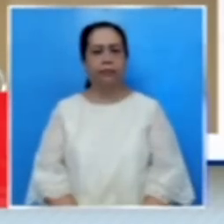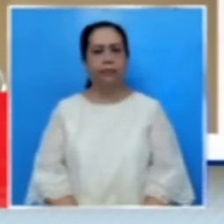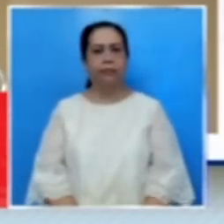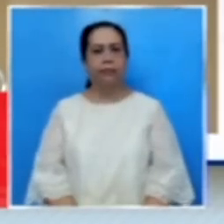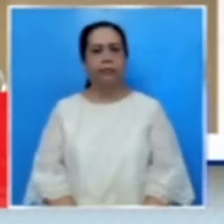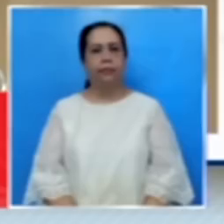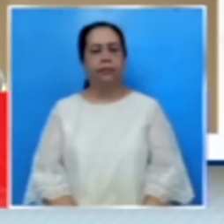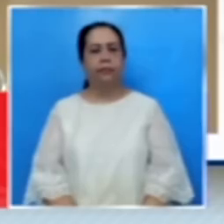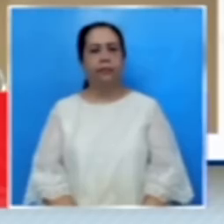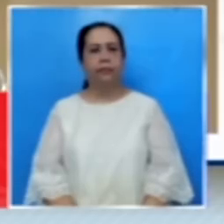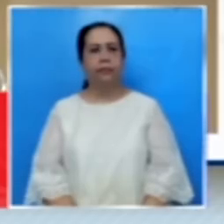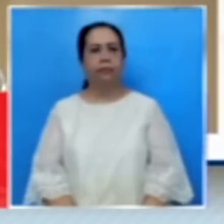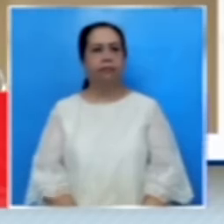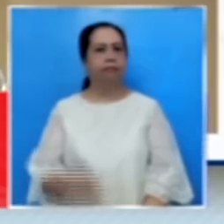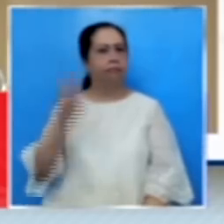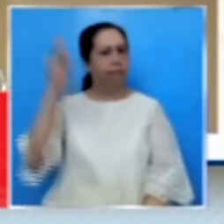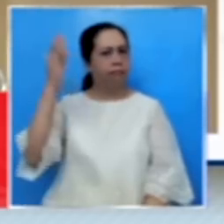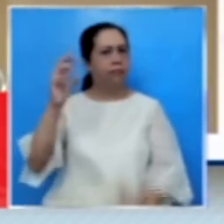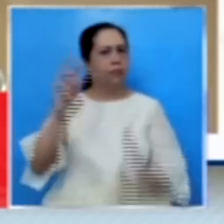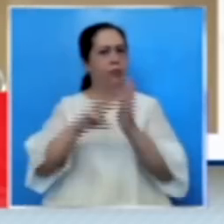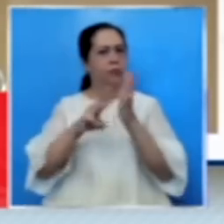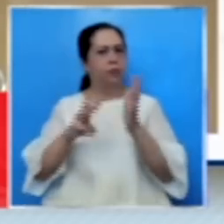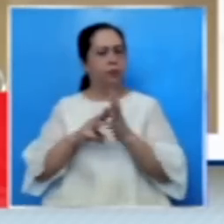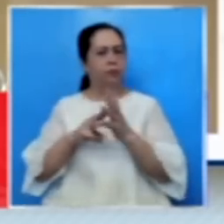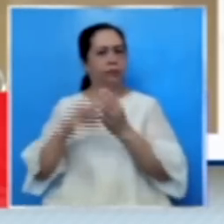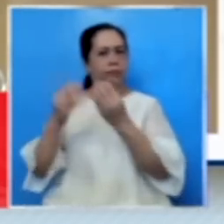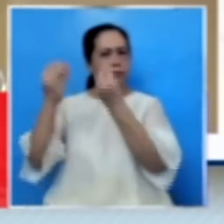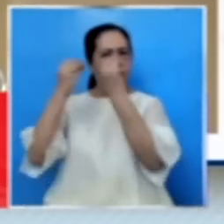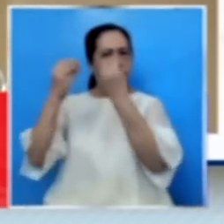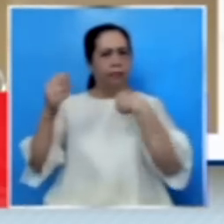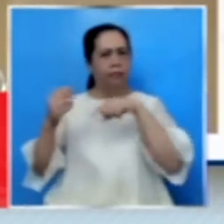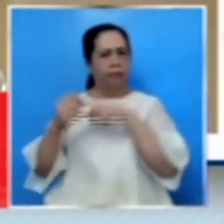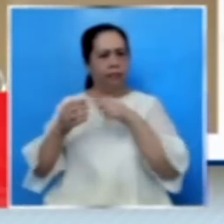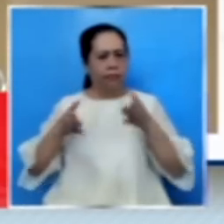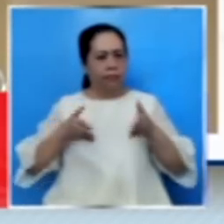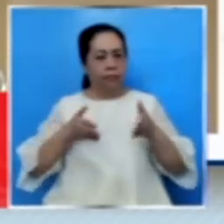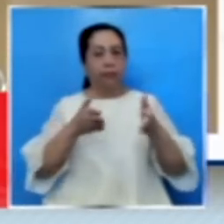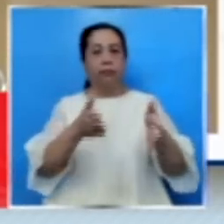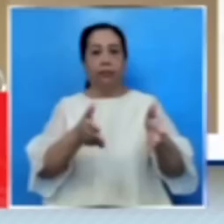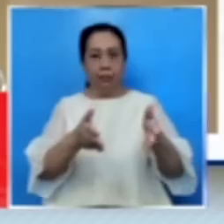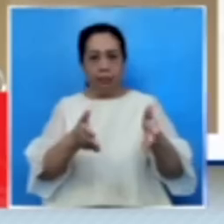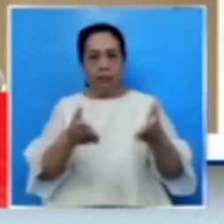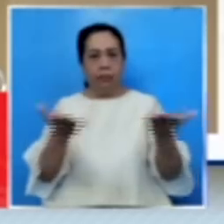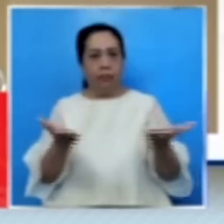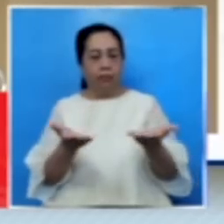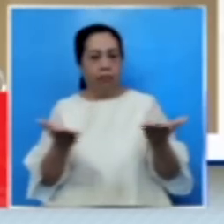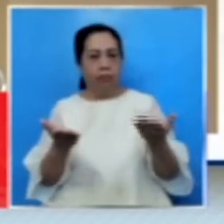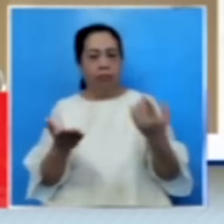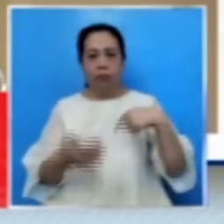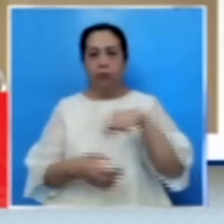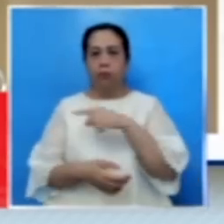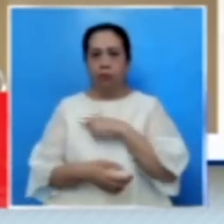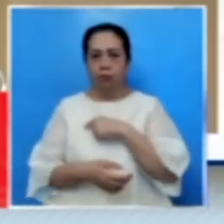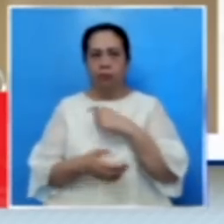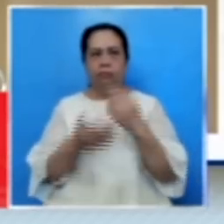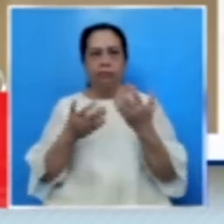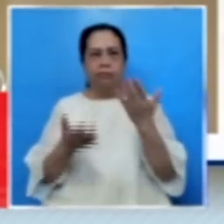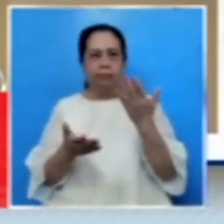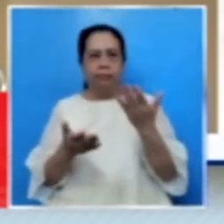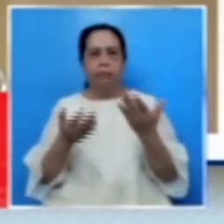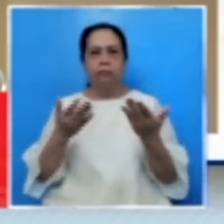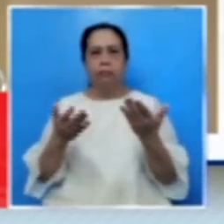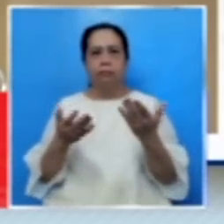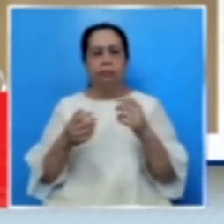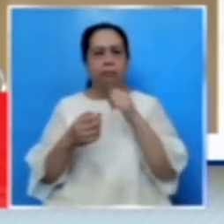one whose will directs us to the way that we might not have